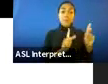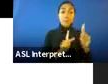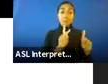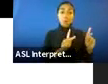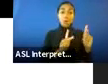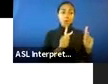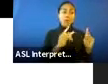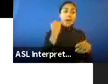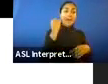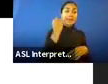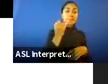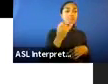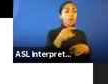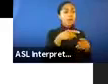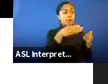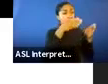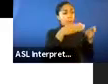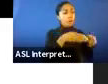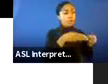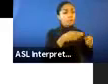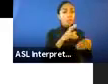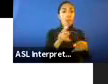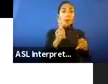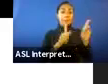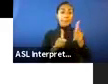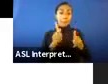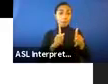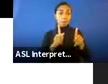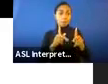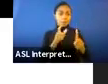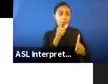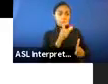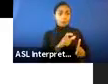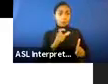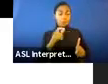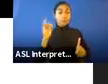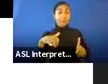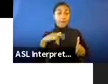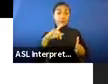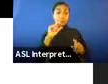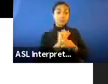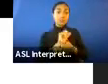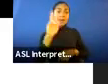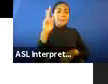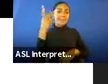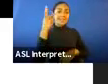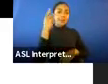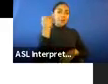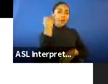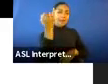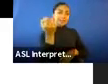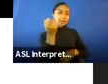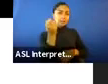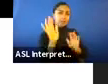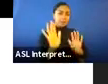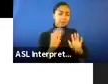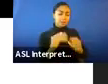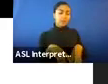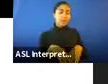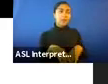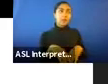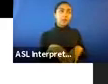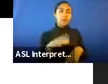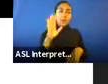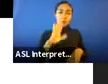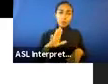and person is a political term. It's a political idea. And while we all intuitively have